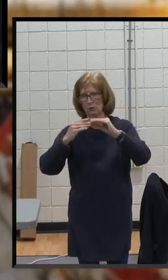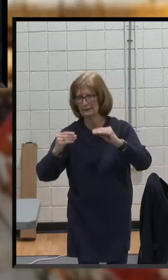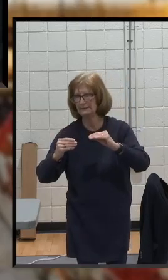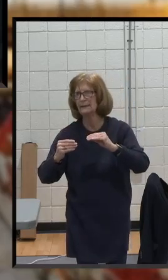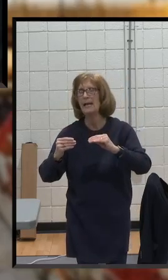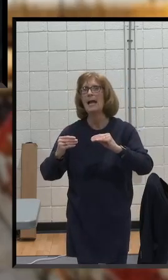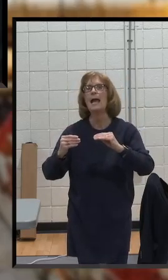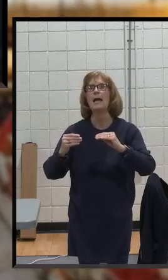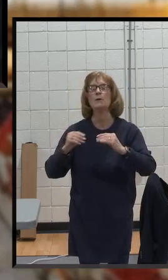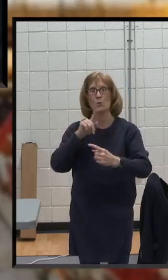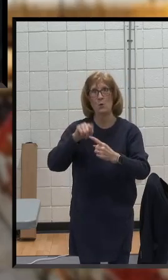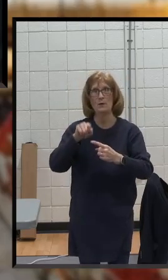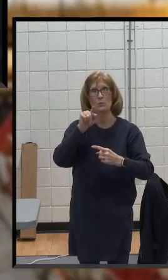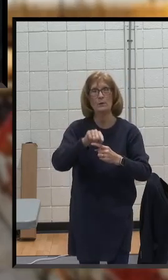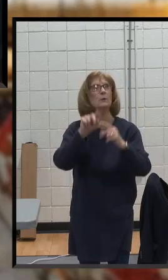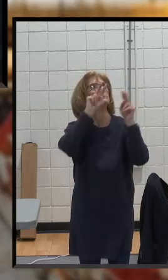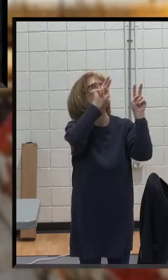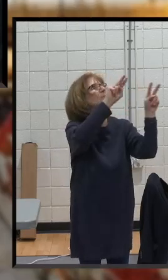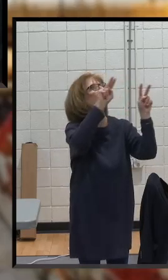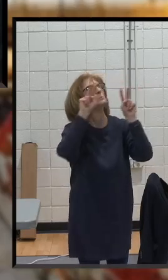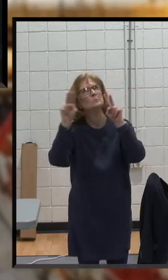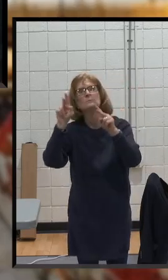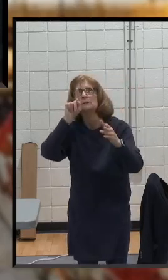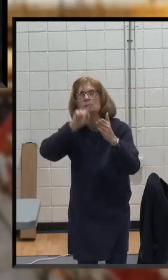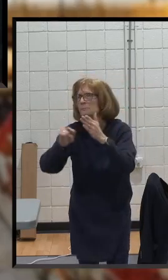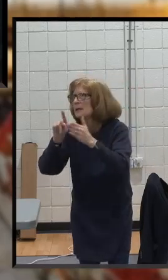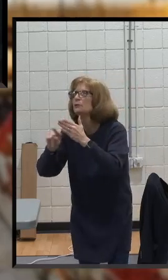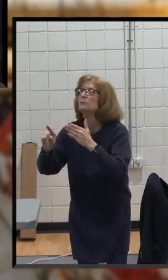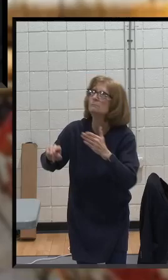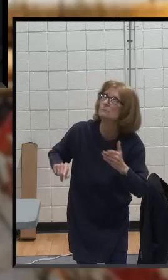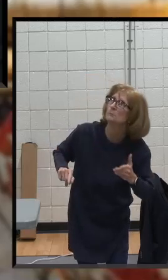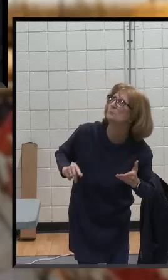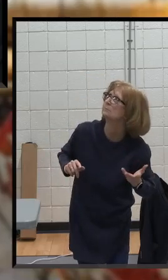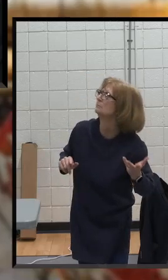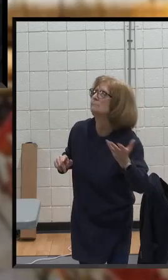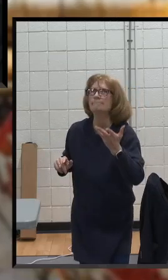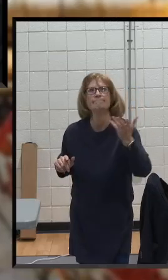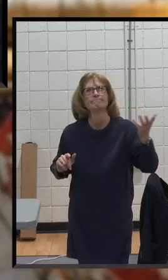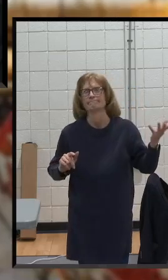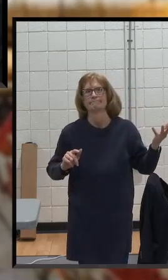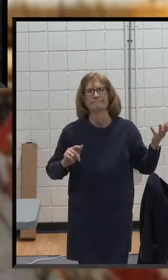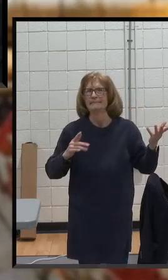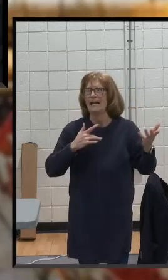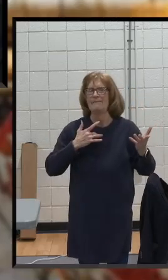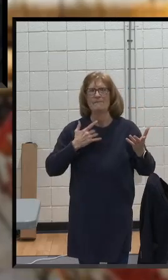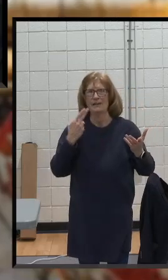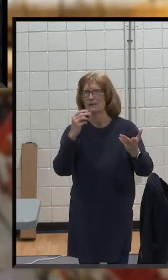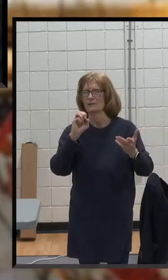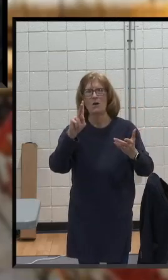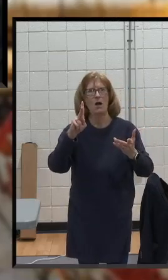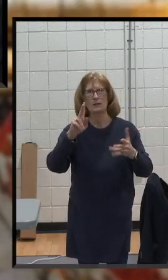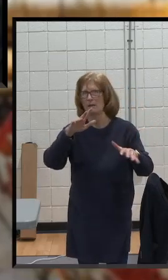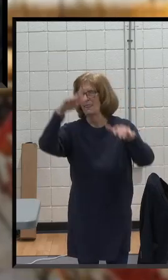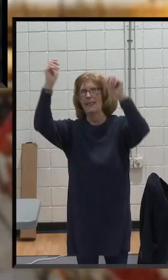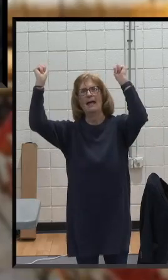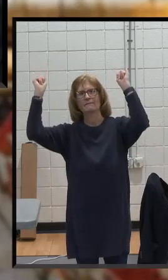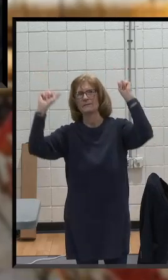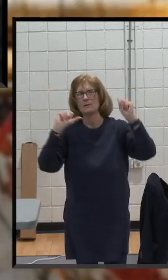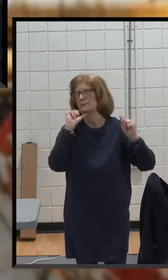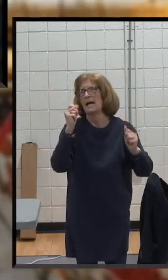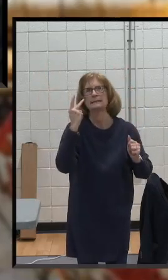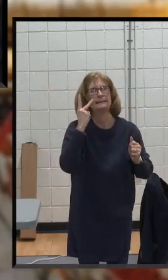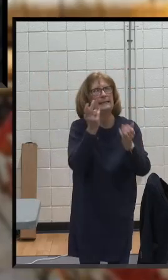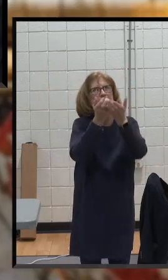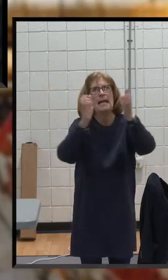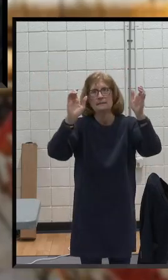inspection in November, and we're looking carefully for that. It seems like the hawk has moved on. There was no signs of a nest or a hawk.